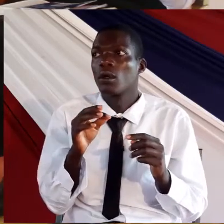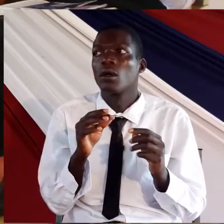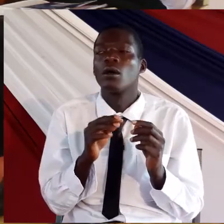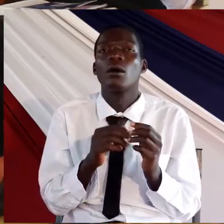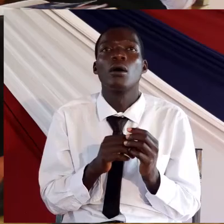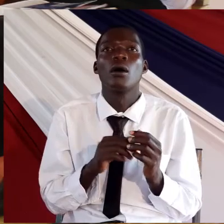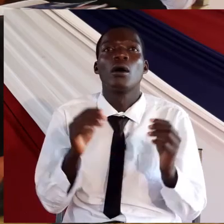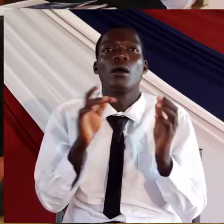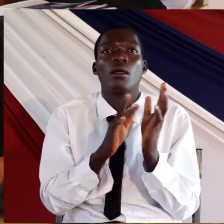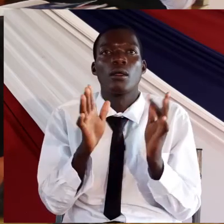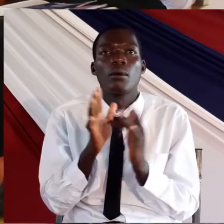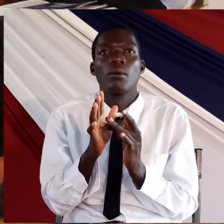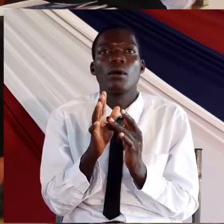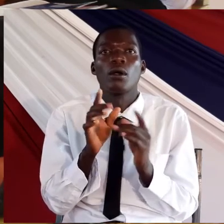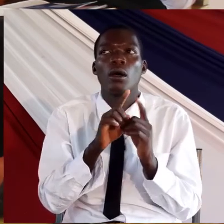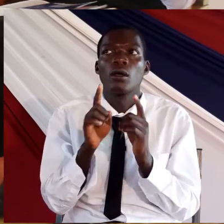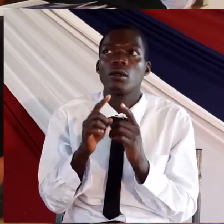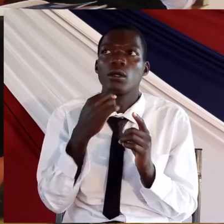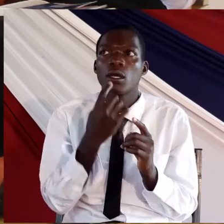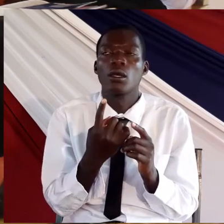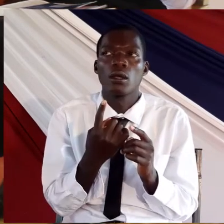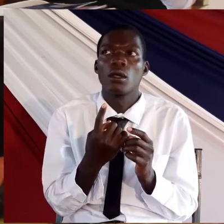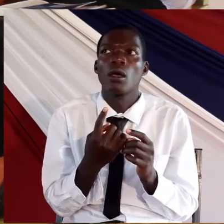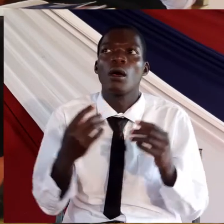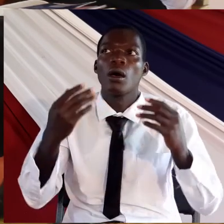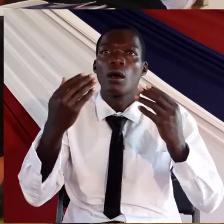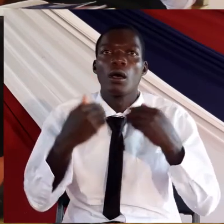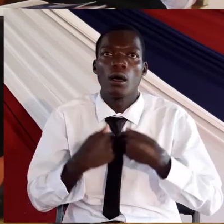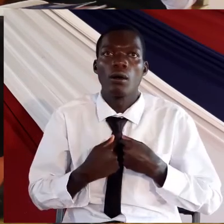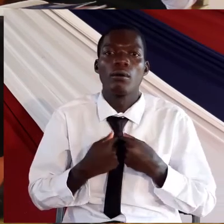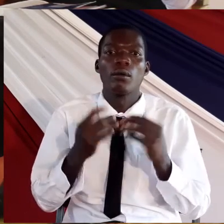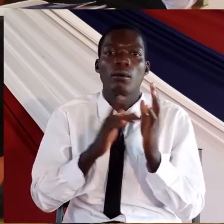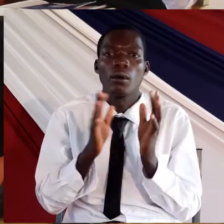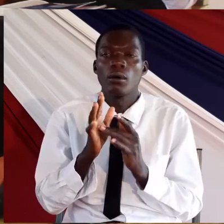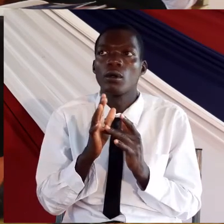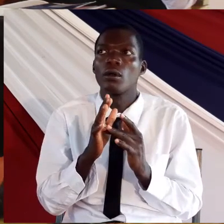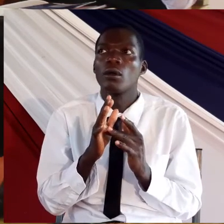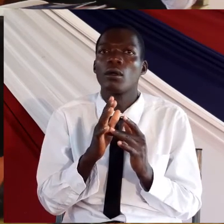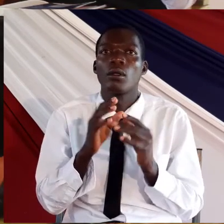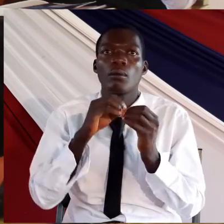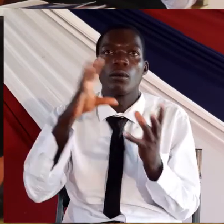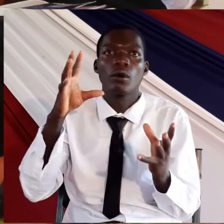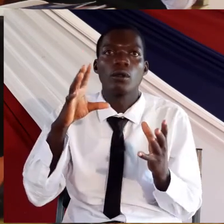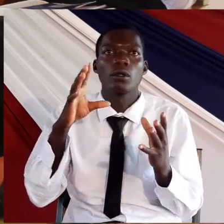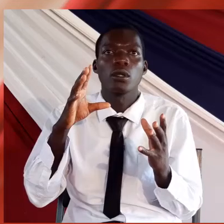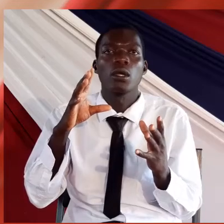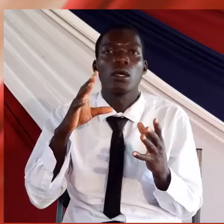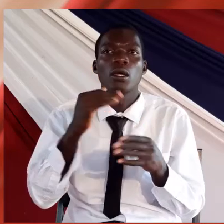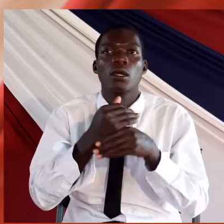say something to our viewers. I want to say the Bible is the most comprehensive and the most instructive